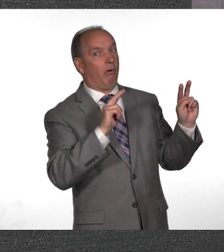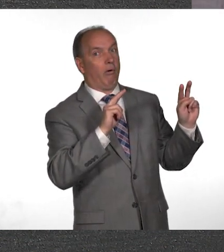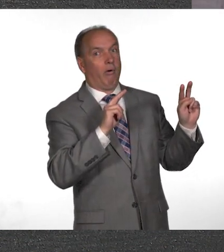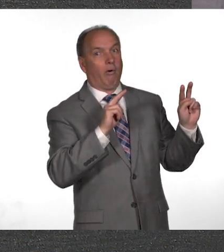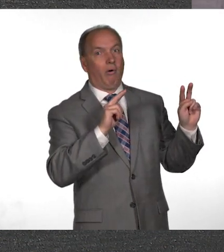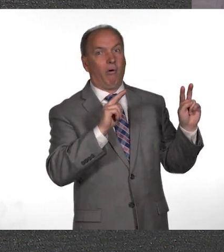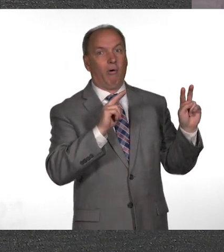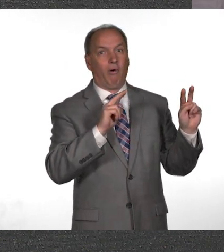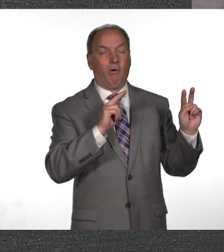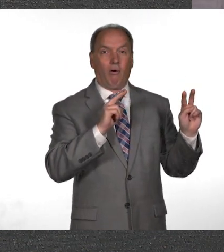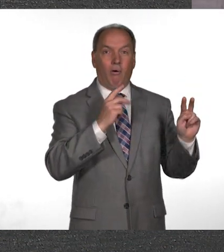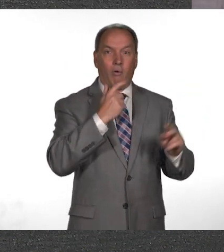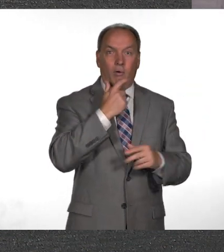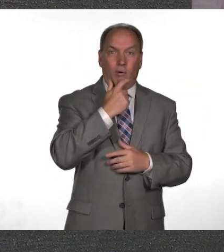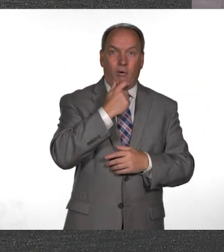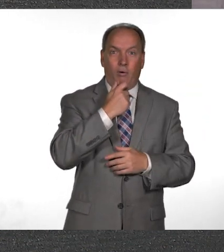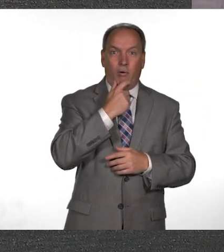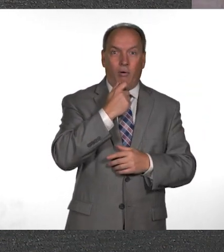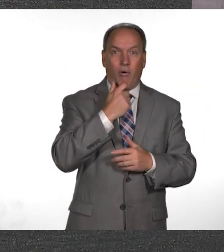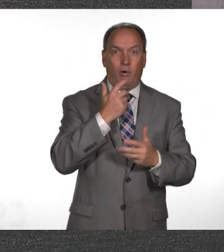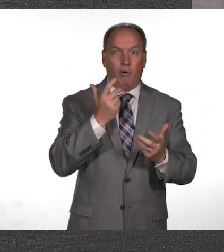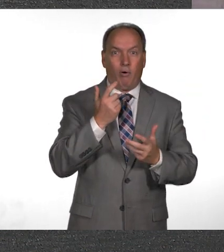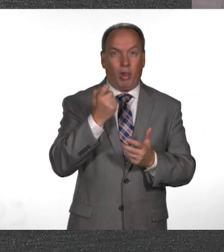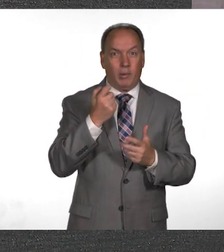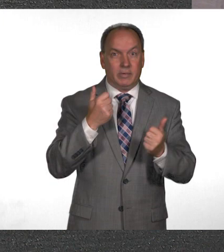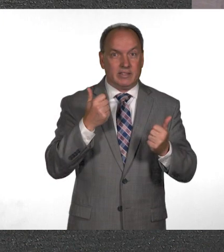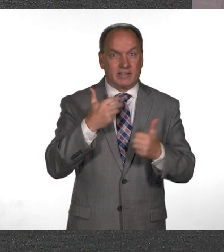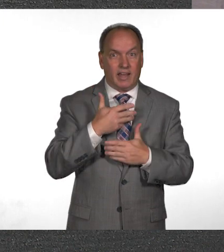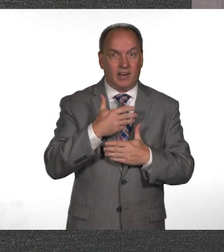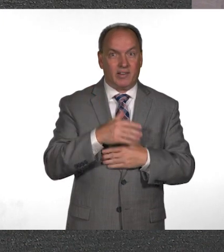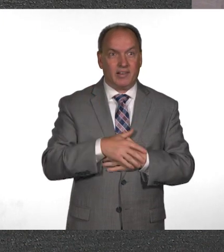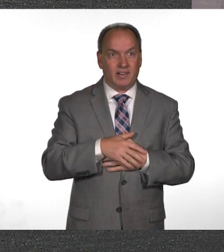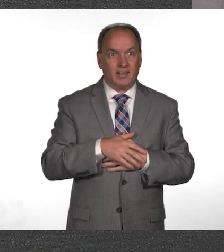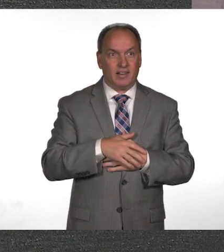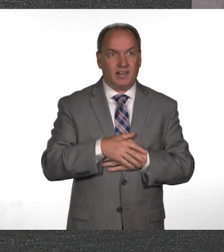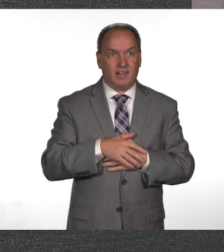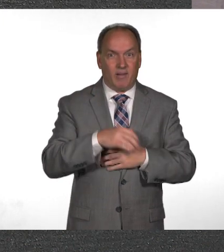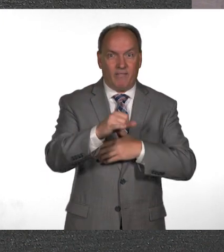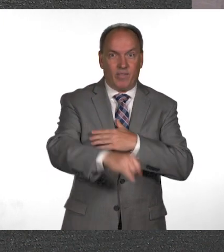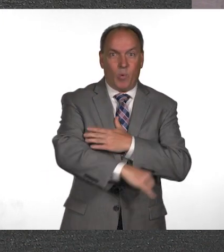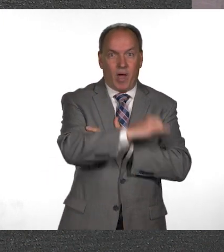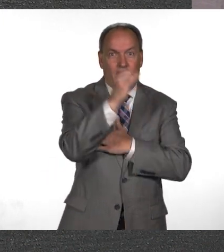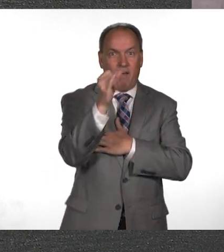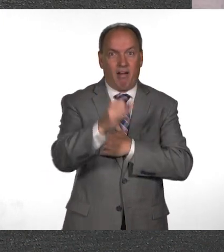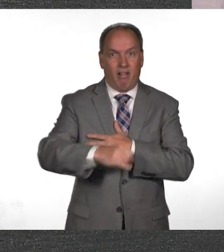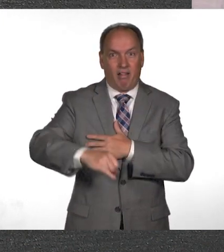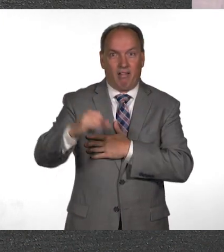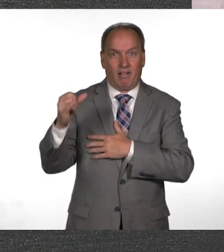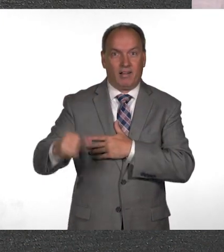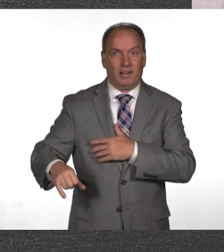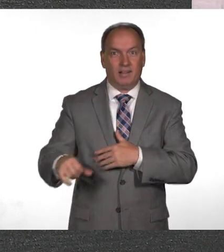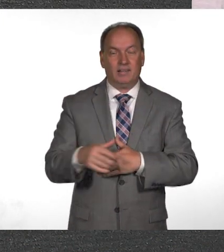He looks a little bit scared of this great big guy.